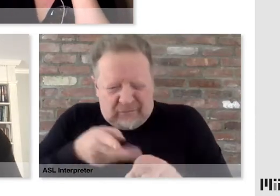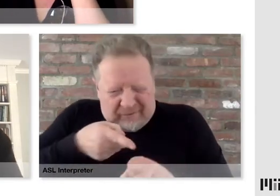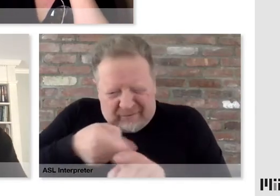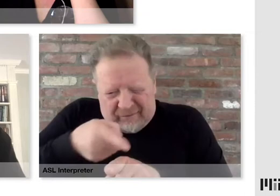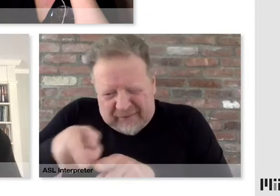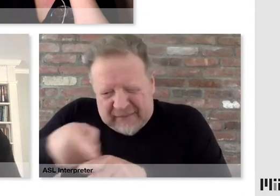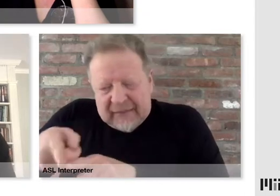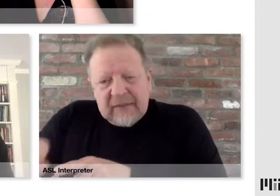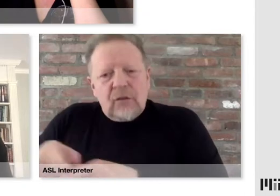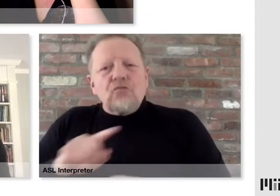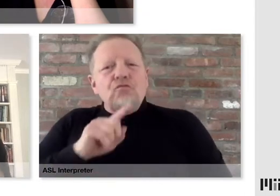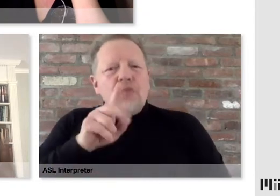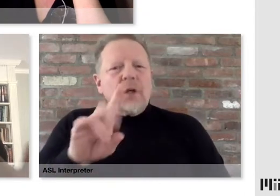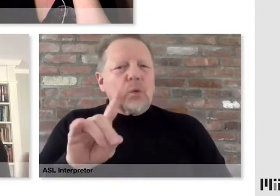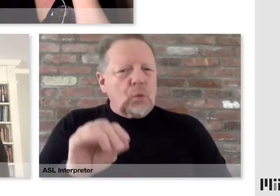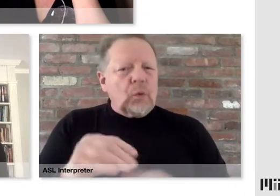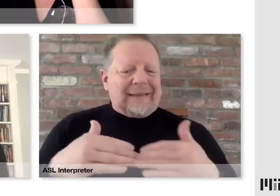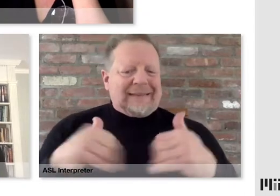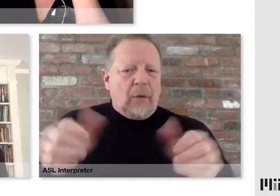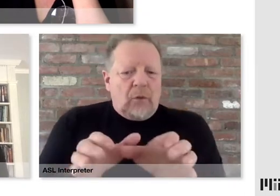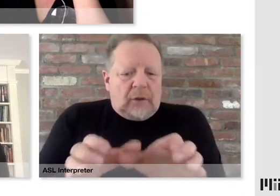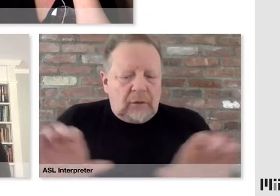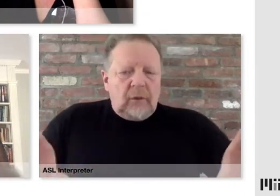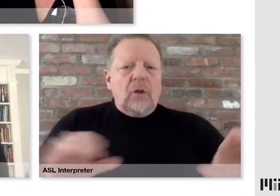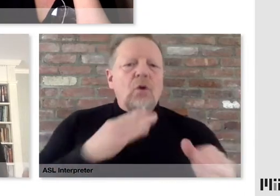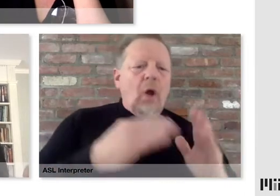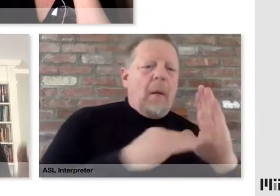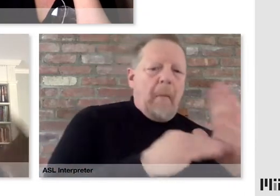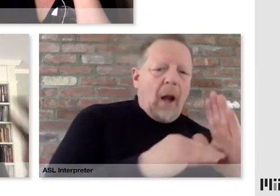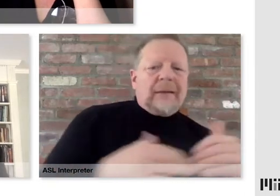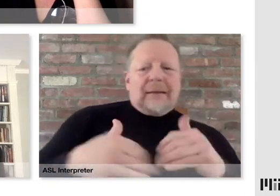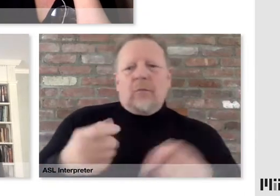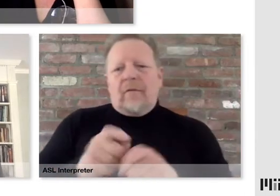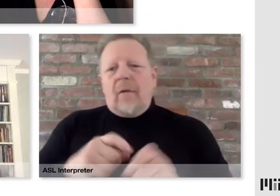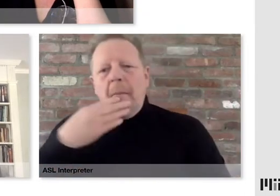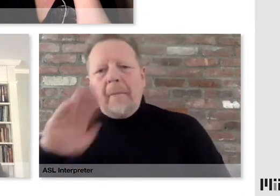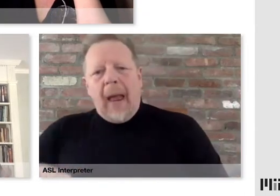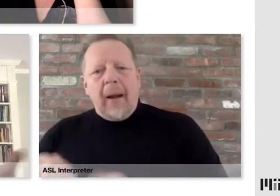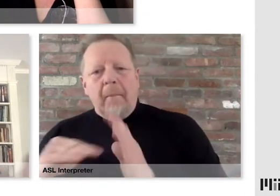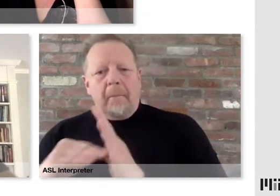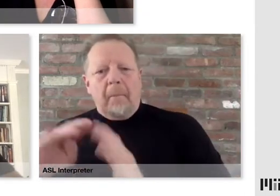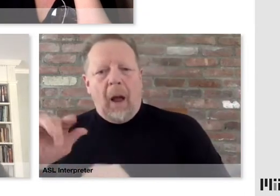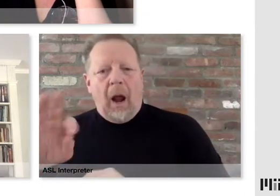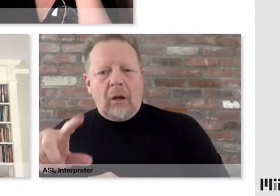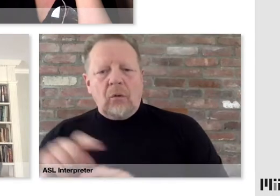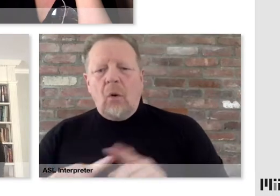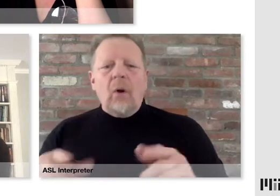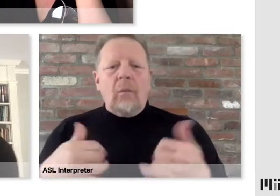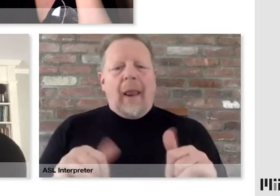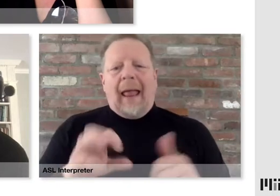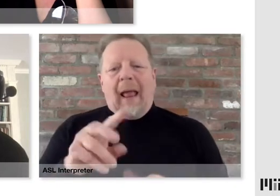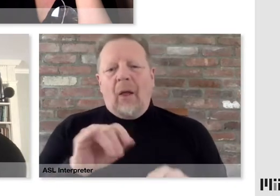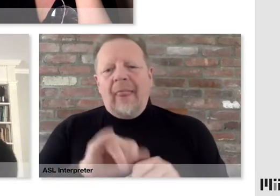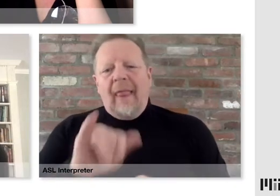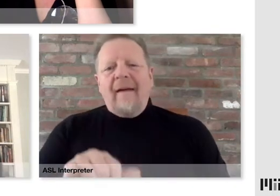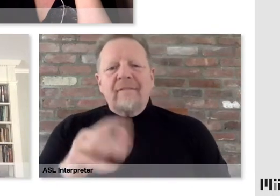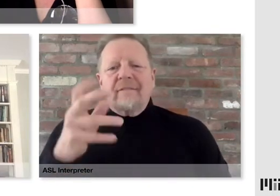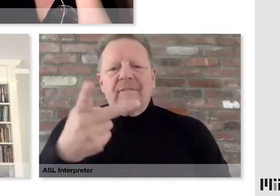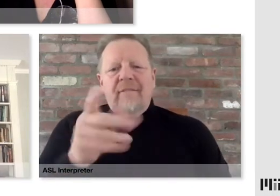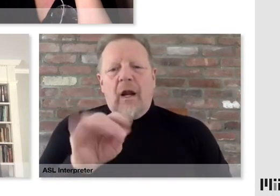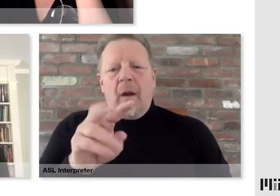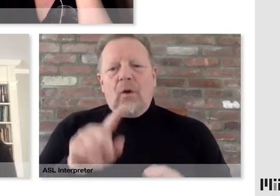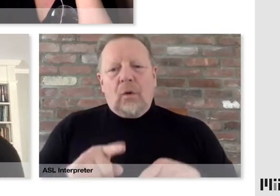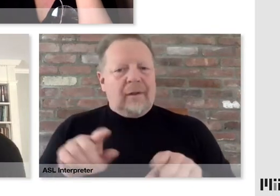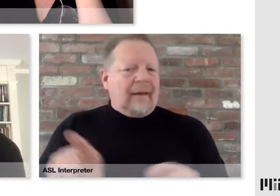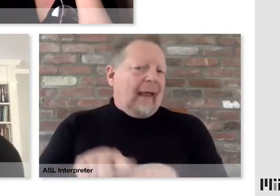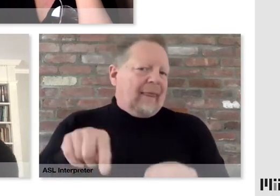things really, really do separate kind of the good models from the bad ones. And we're seeing this play out in phenomenon like the pandemic.